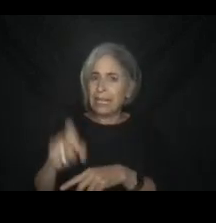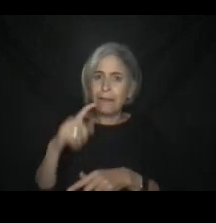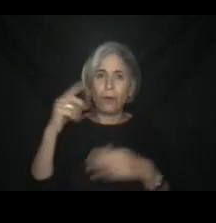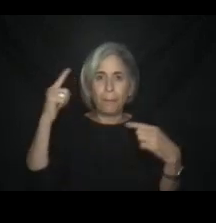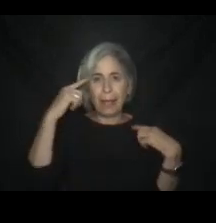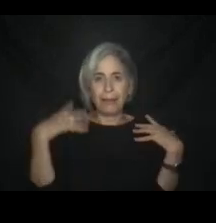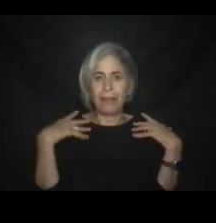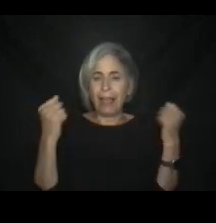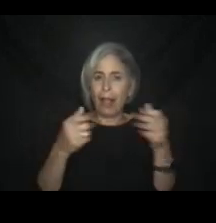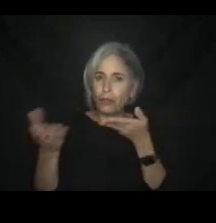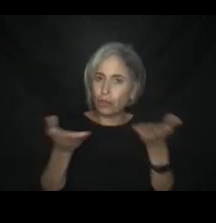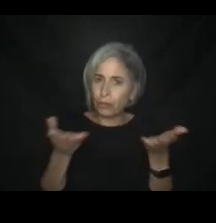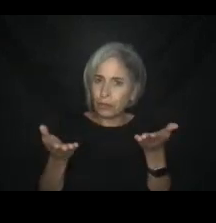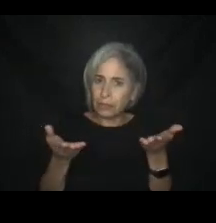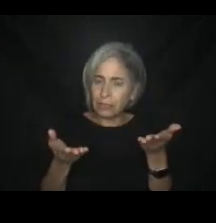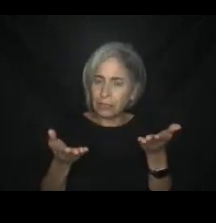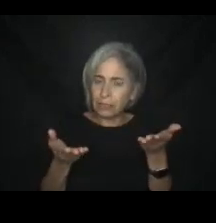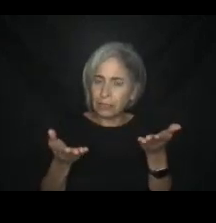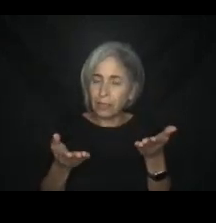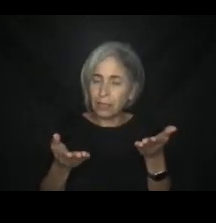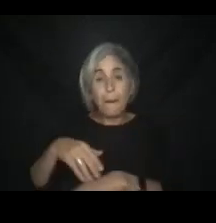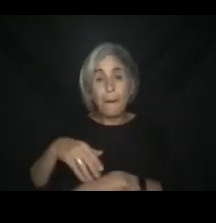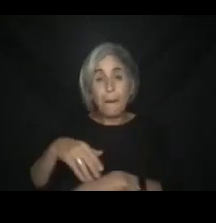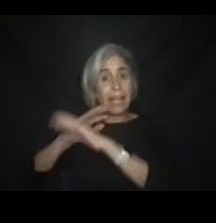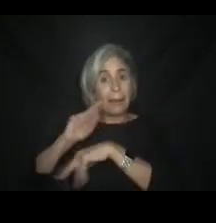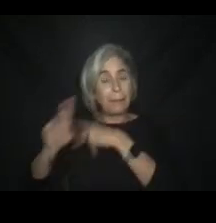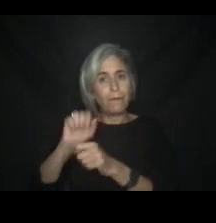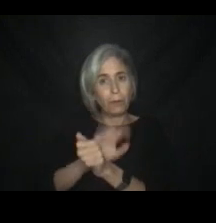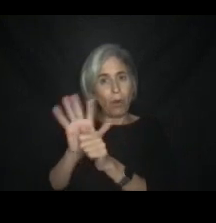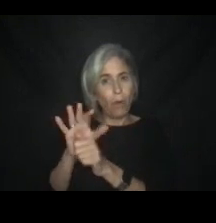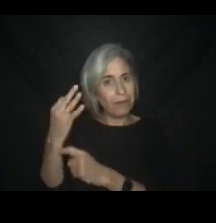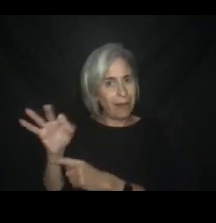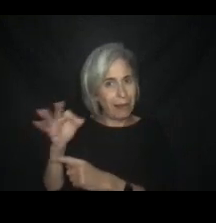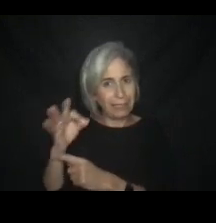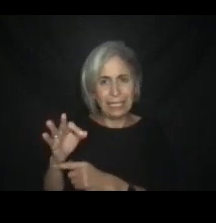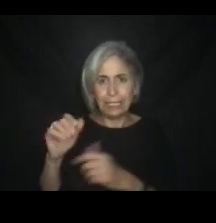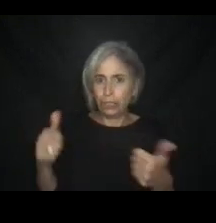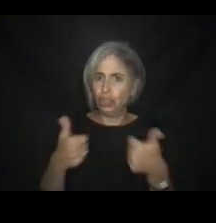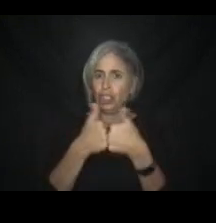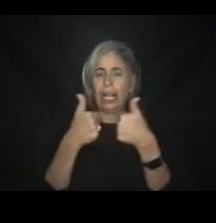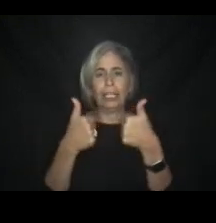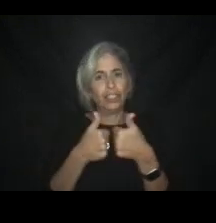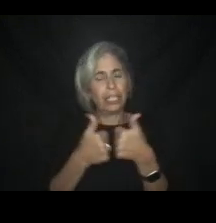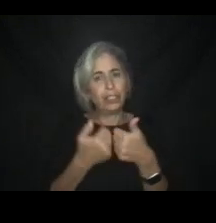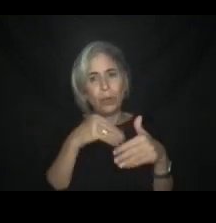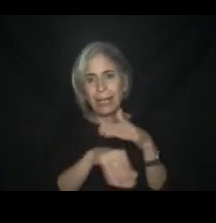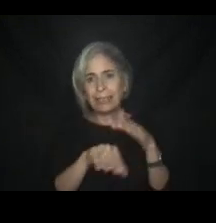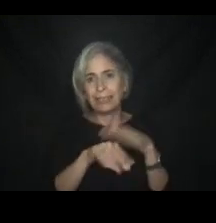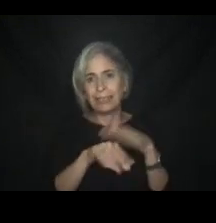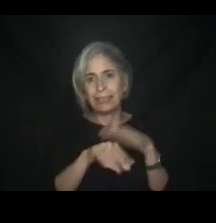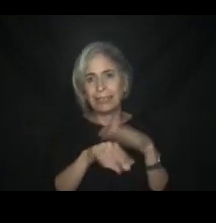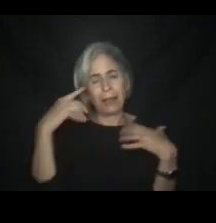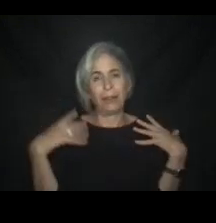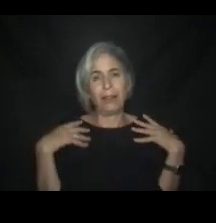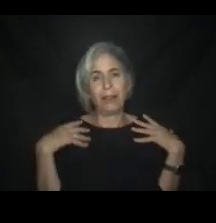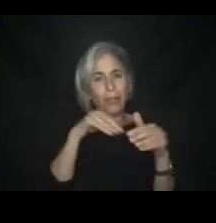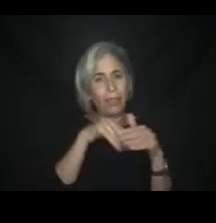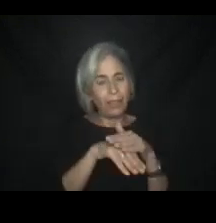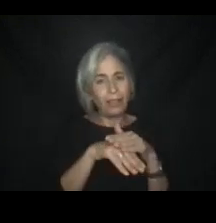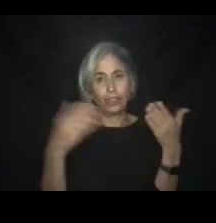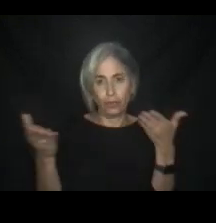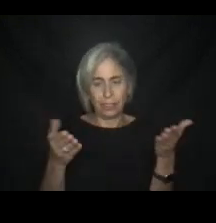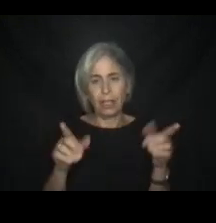need to protect people from COVID-19 has made it more challenging for people to access mental health services and harder for providers to